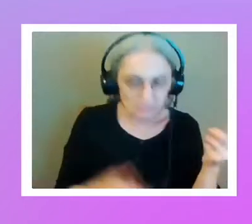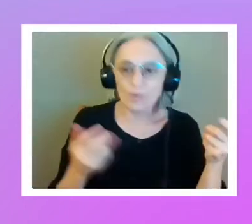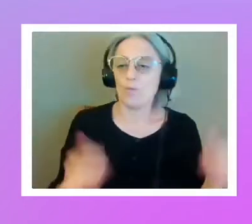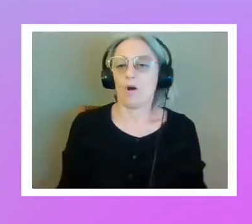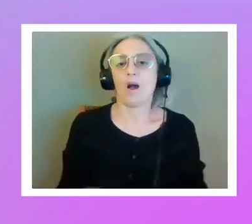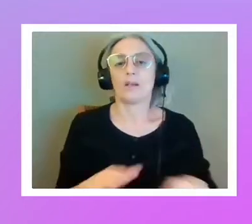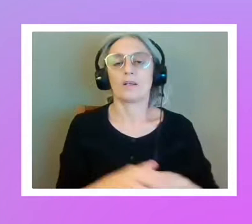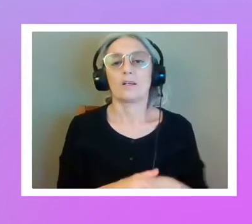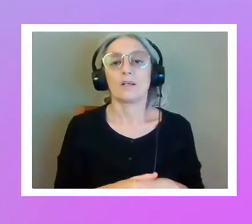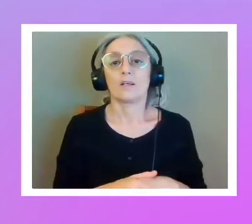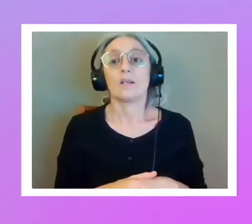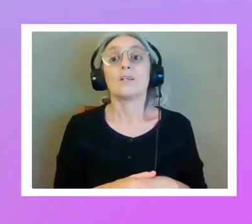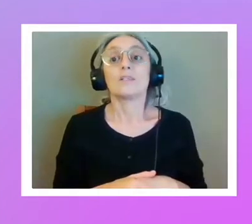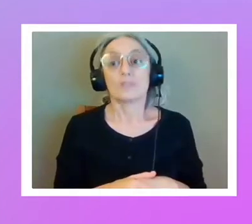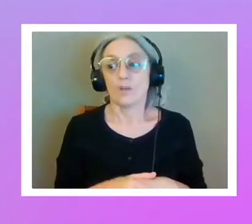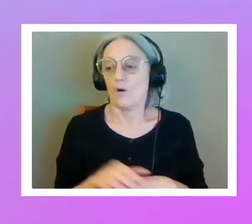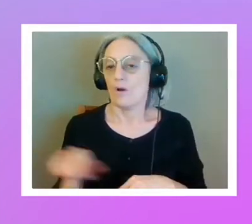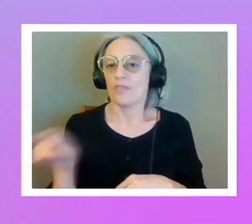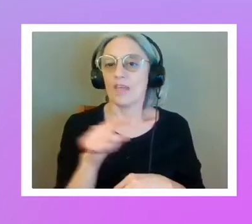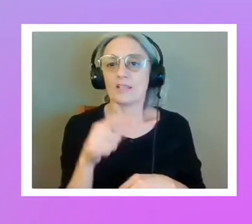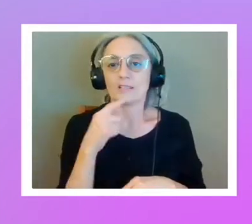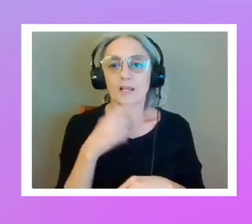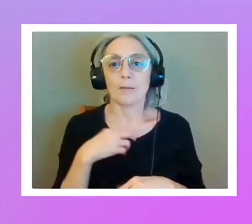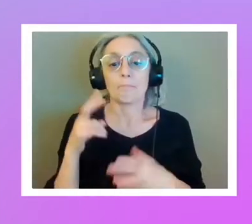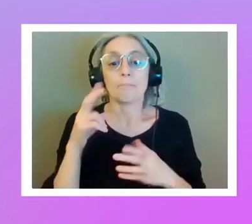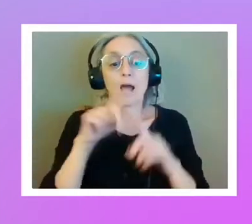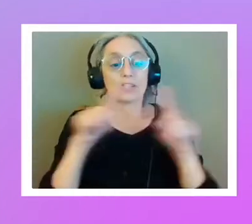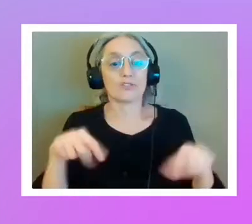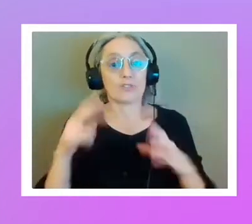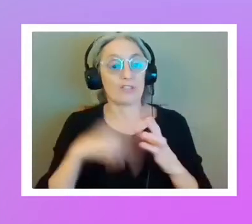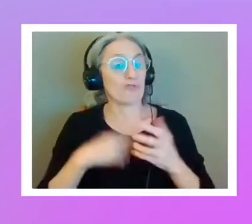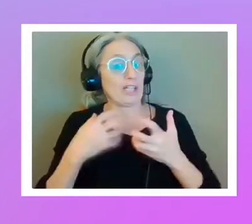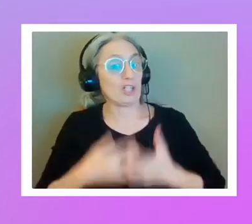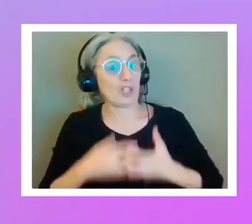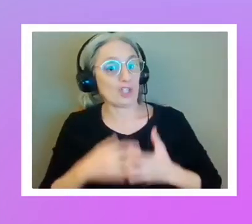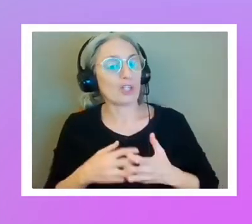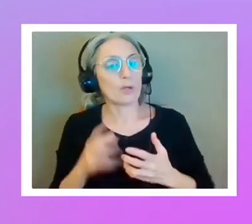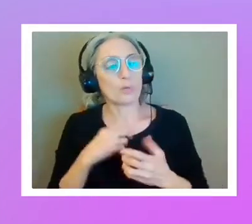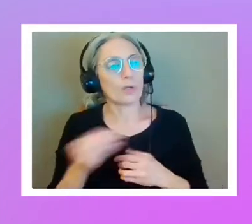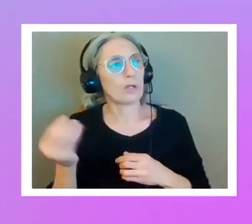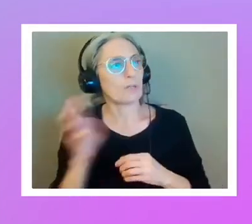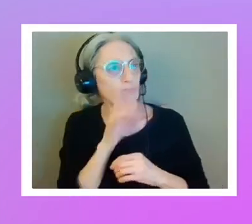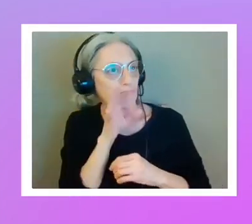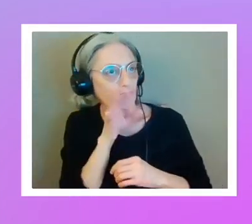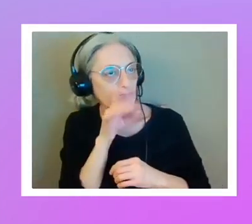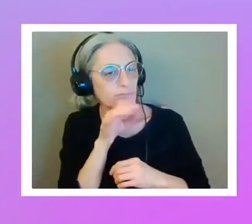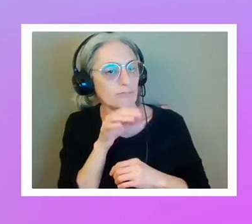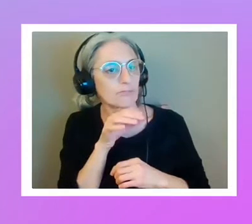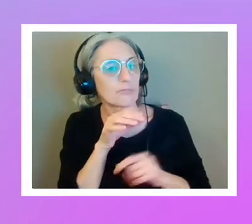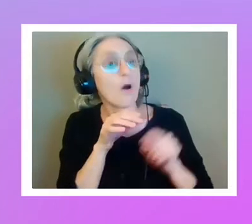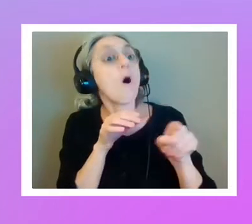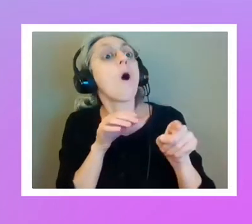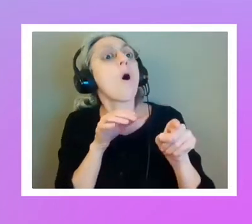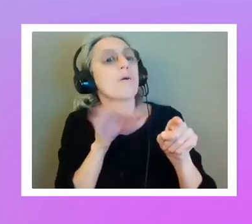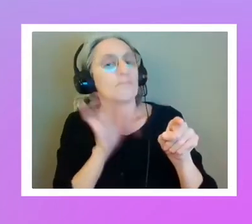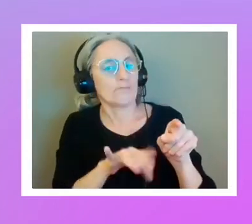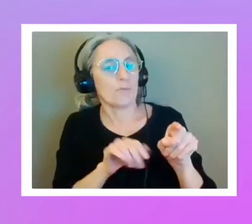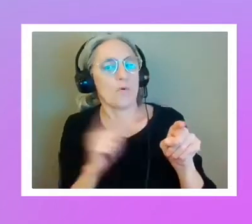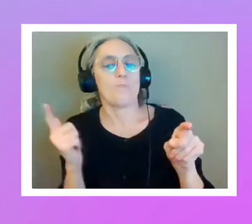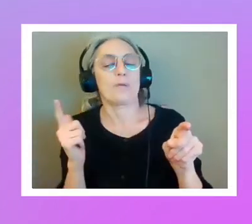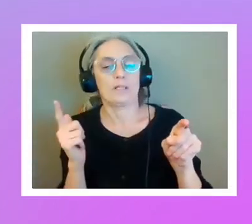read that subject line, and they want to, okay, you know what? I want to open that up. That's the one I want to open. So